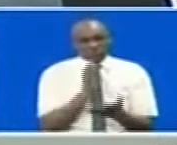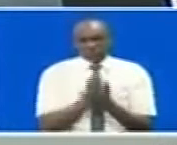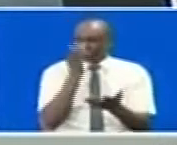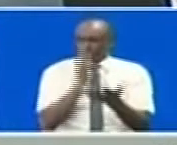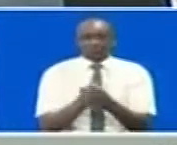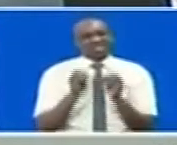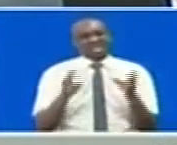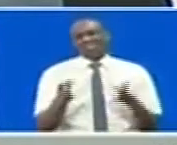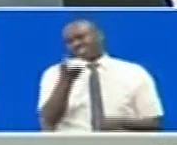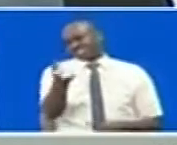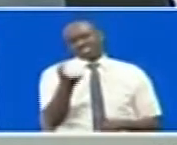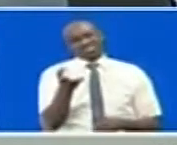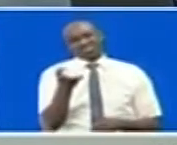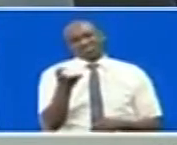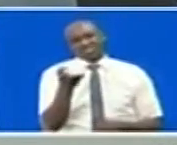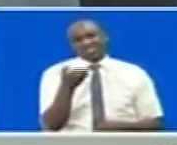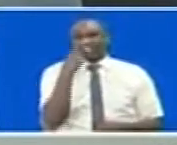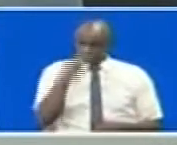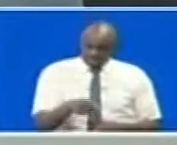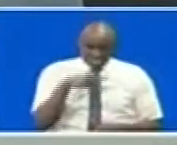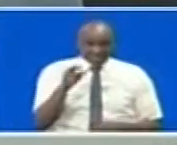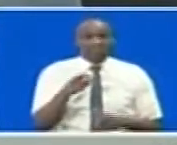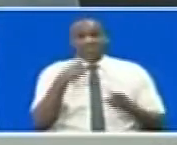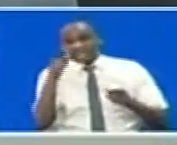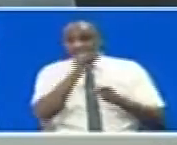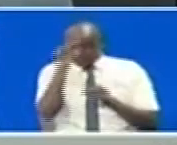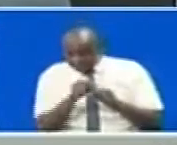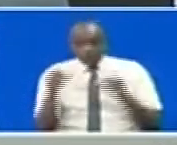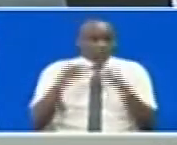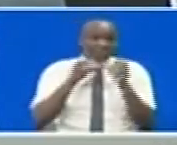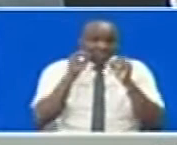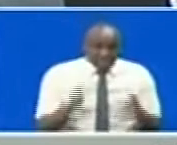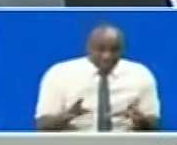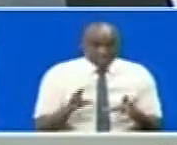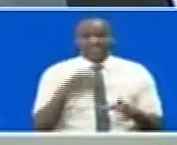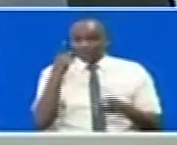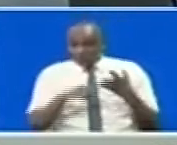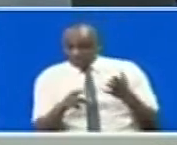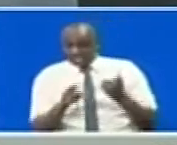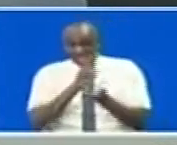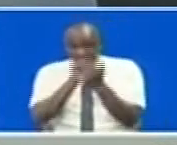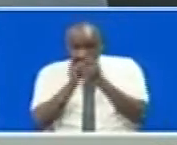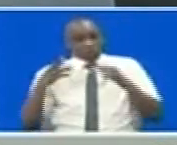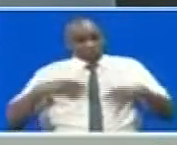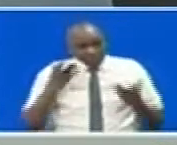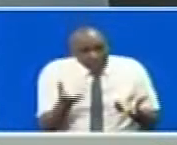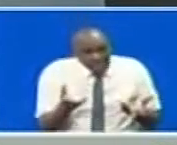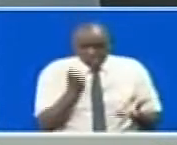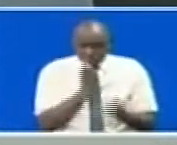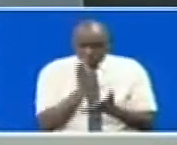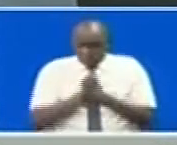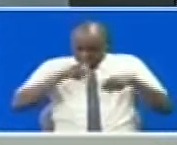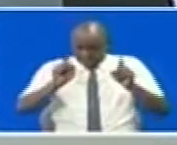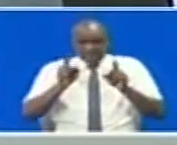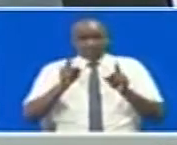the case beyond reasonable doubt, saying she didn't mention a specific community, and said, in any case, a revolution of the people is not in itself